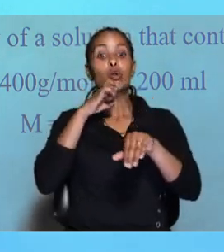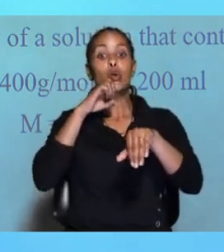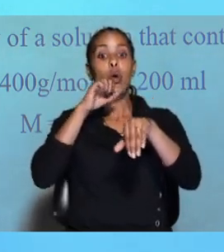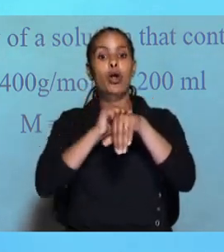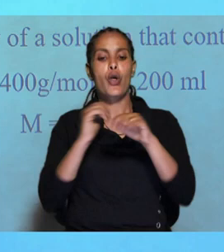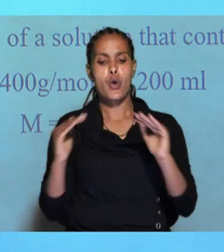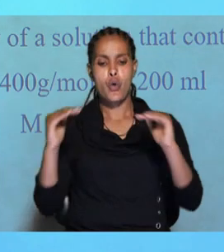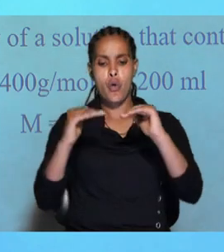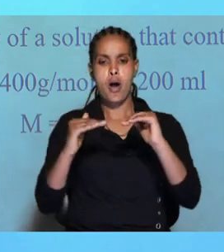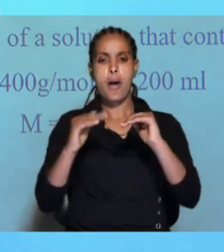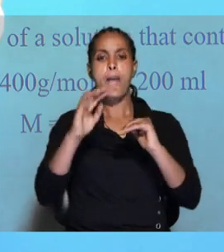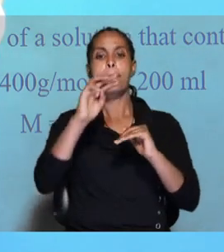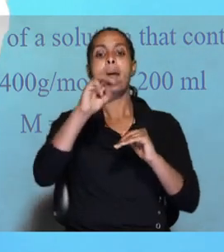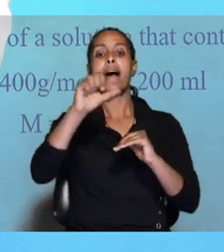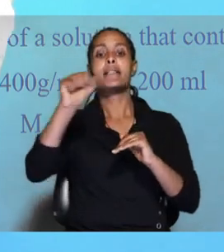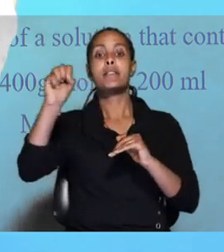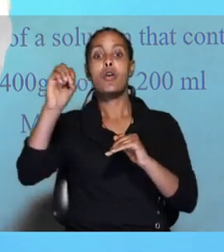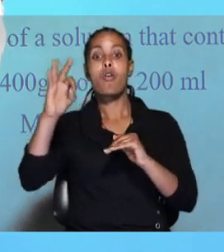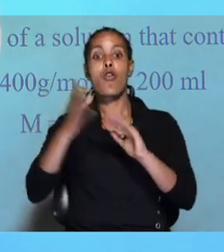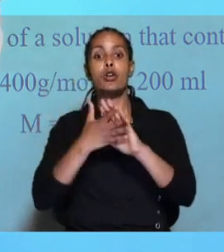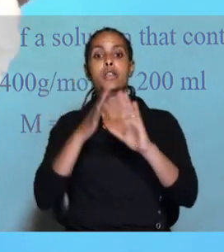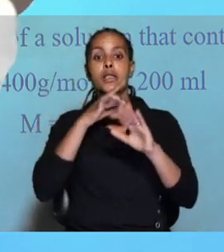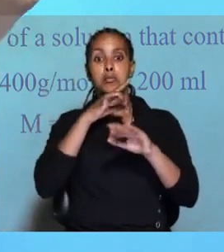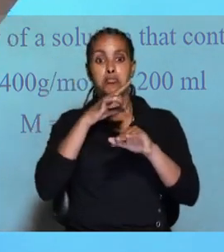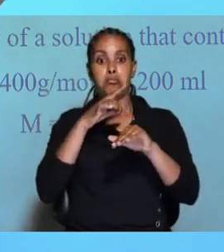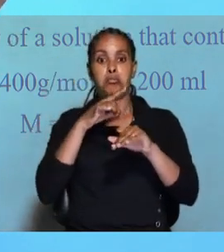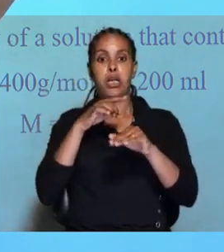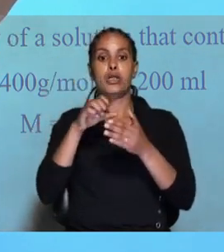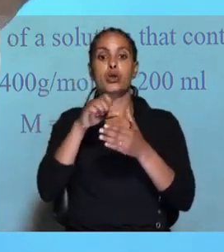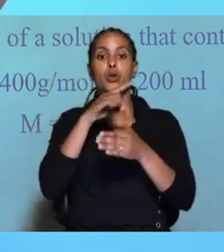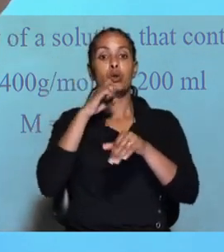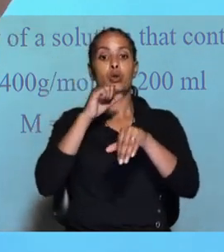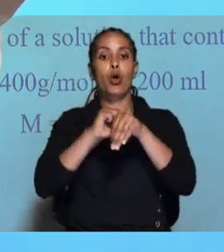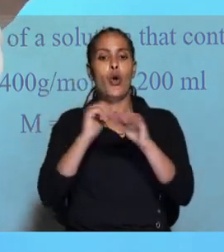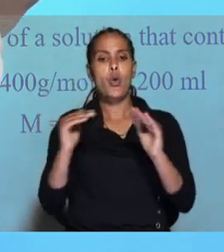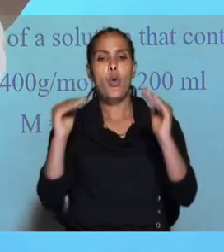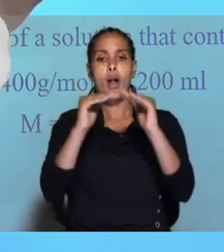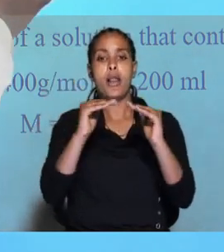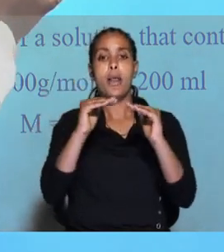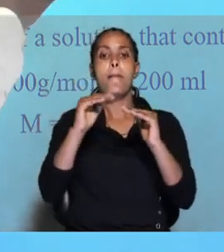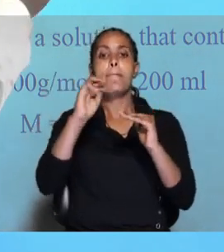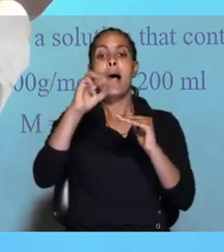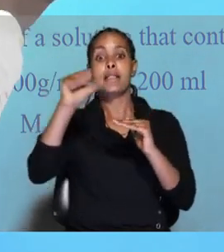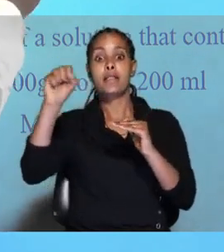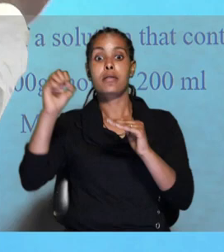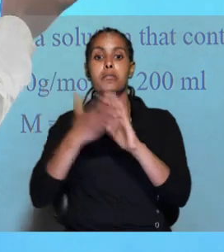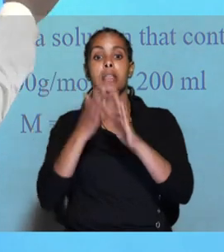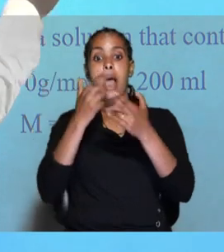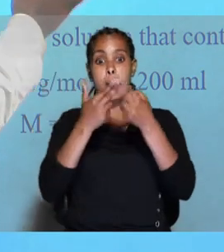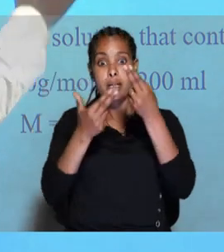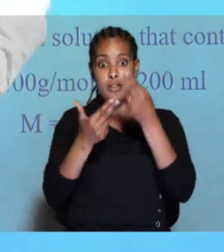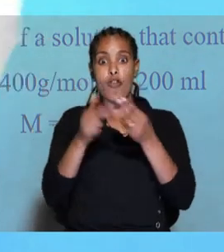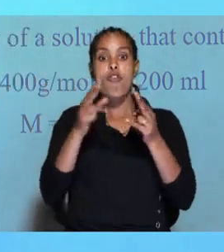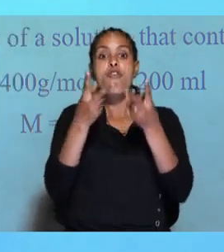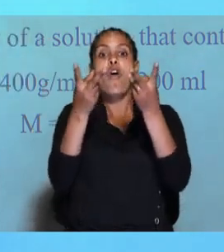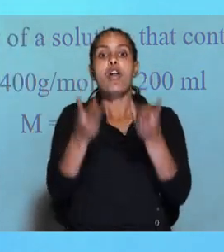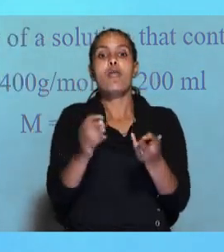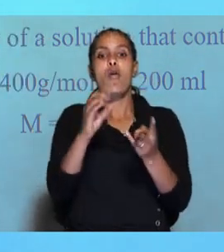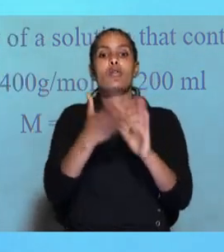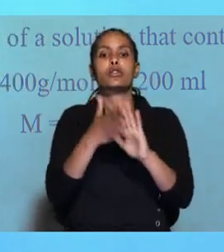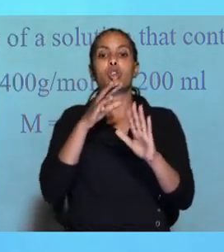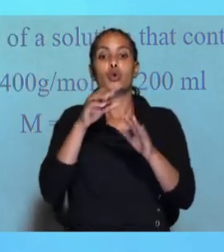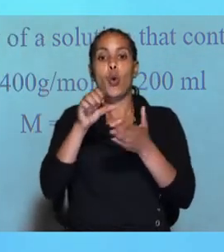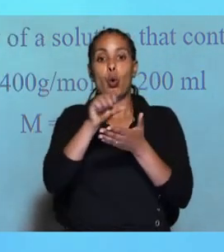solids equal mass of the solid divided by equivalent mass of the solid times volume of